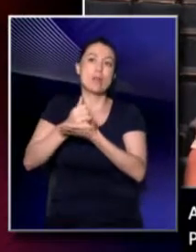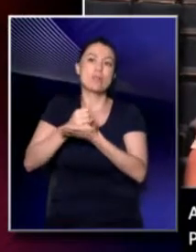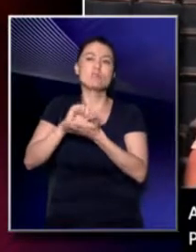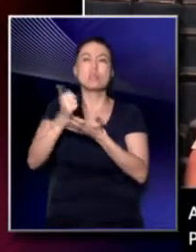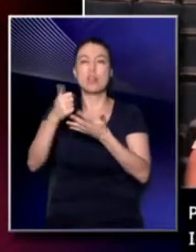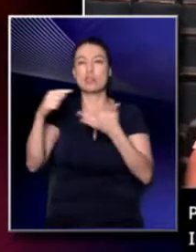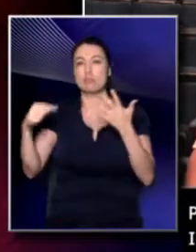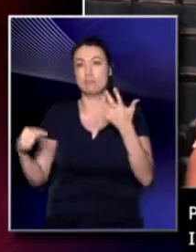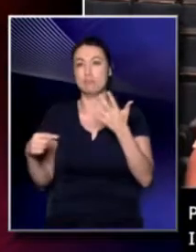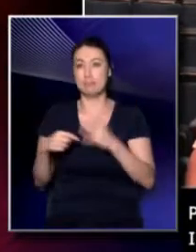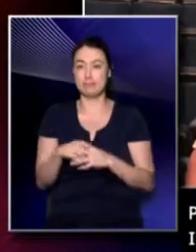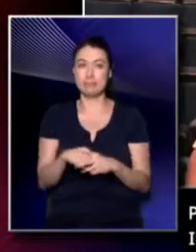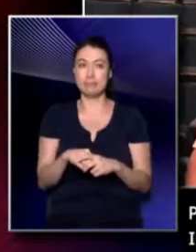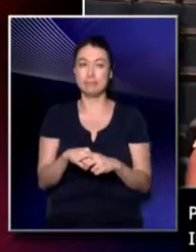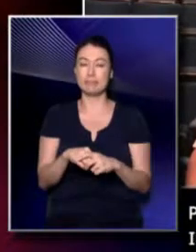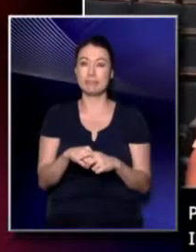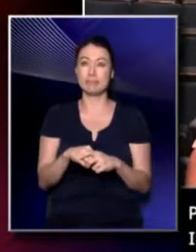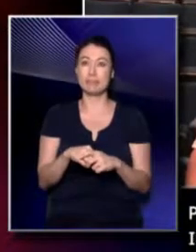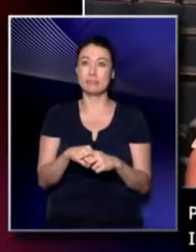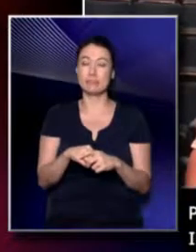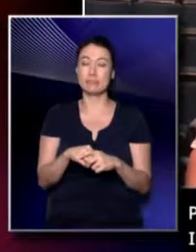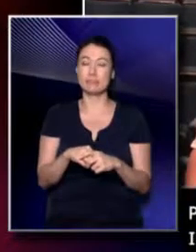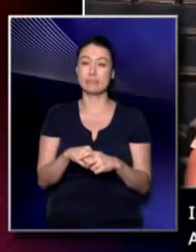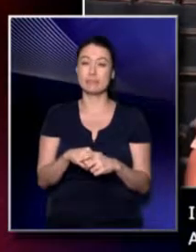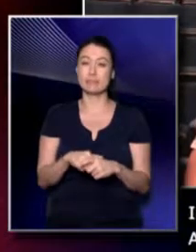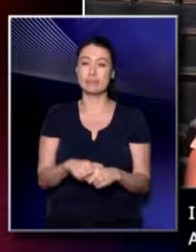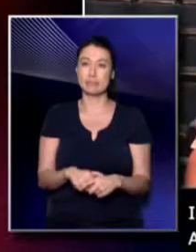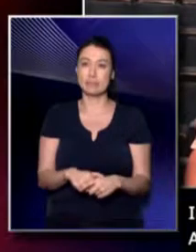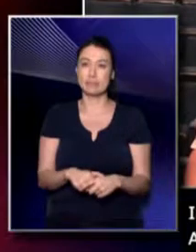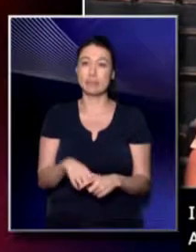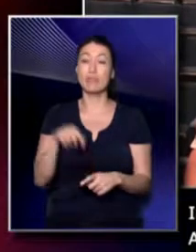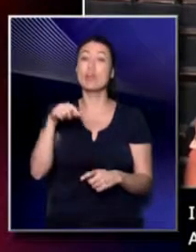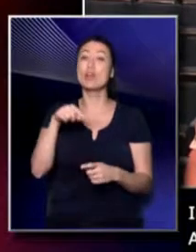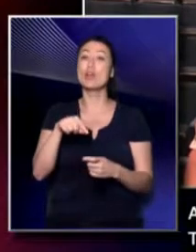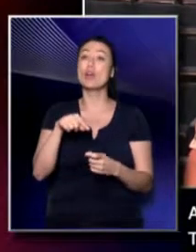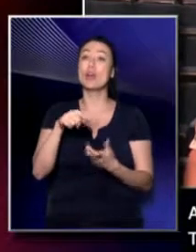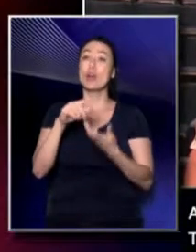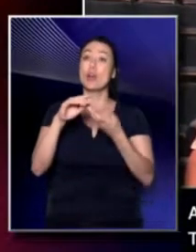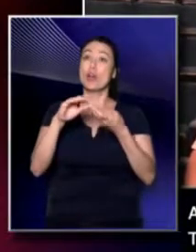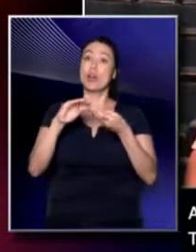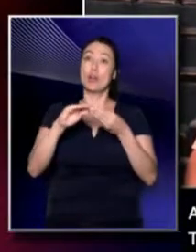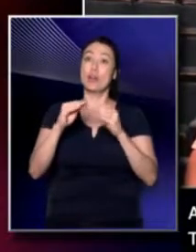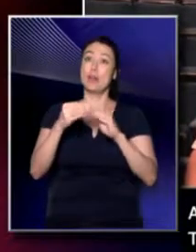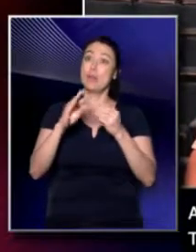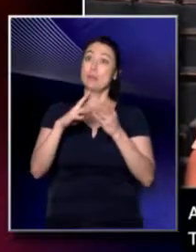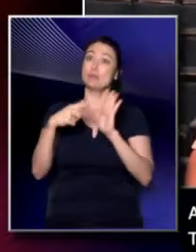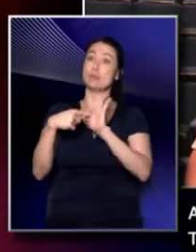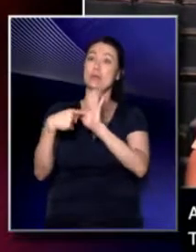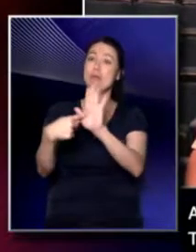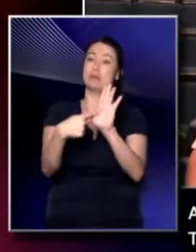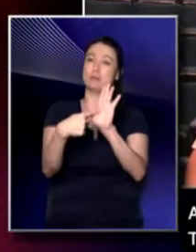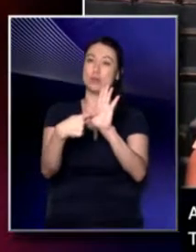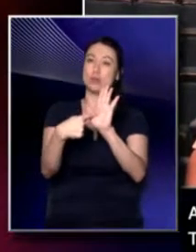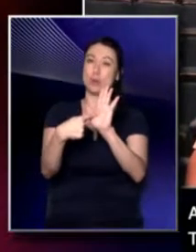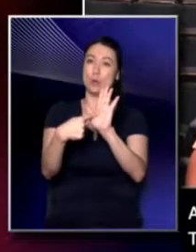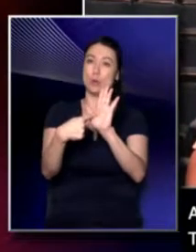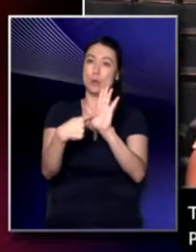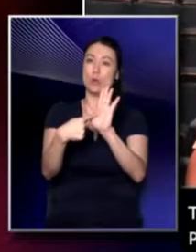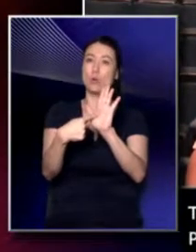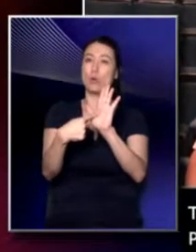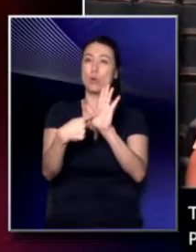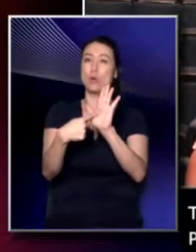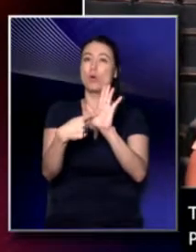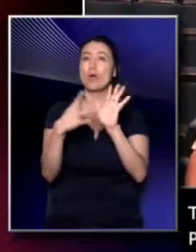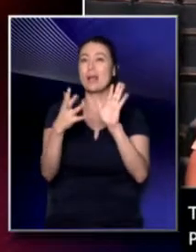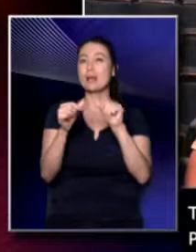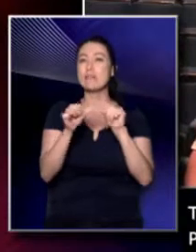factors. The numbers, this document actually really presents what I would call a continuation